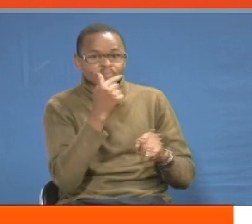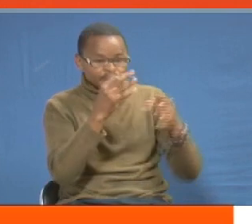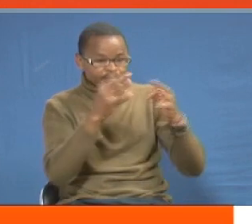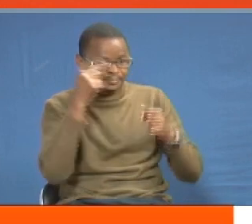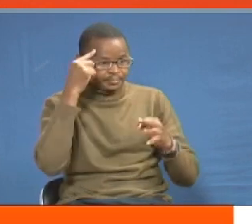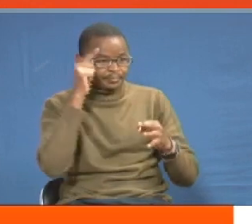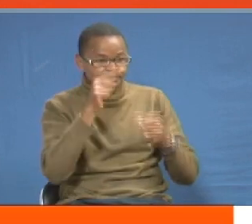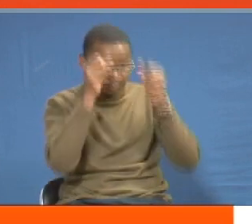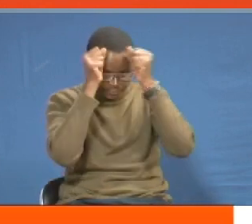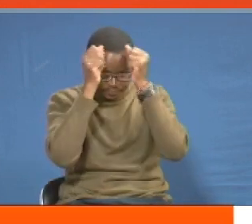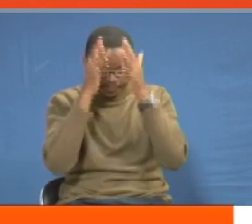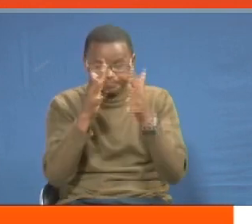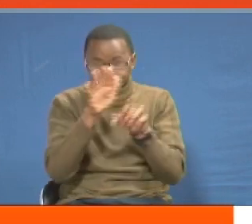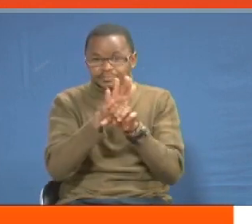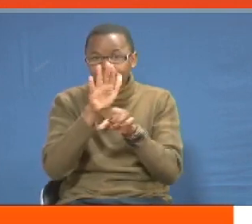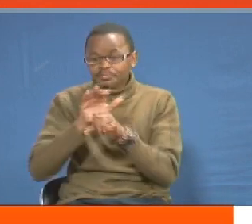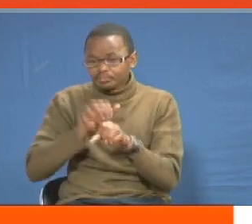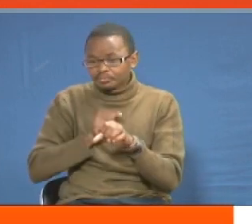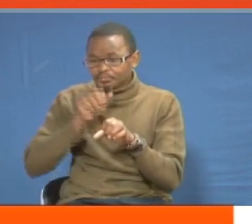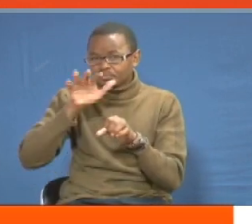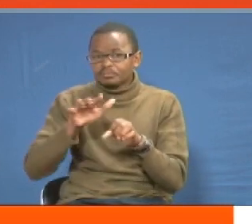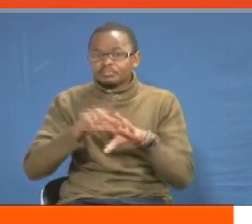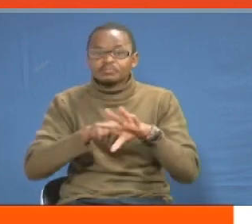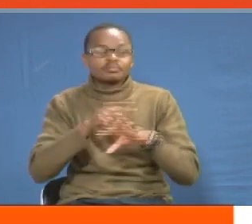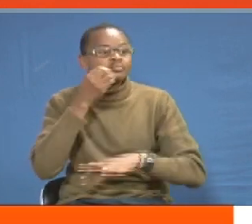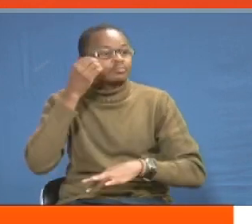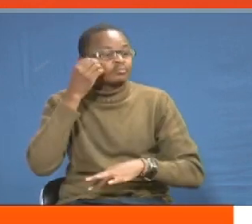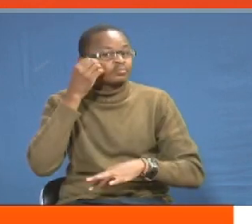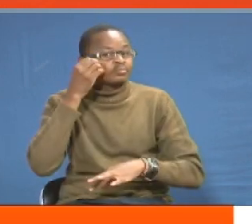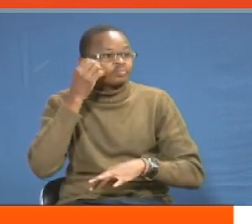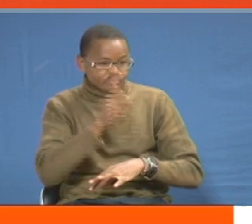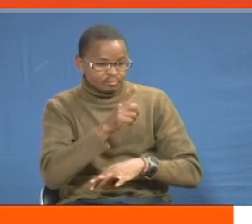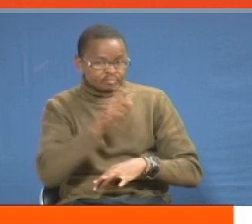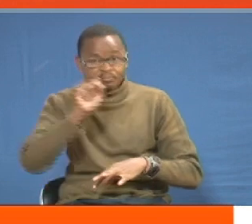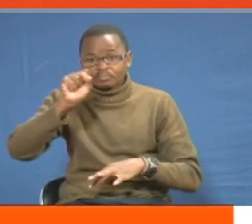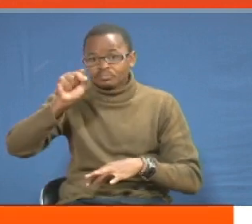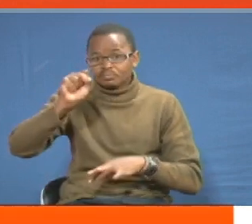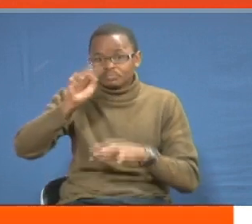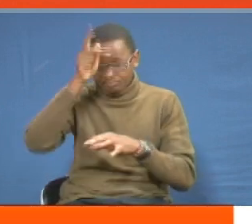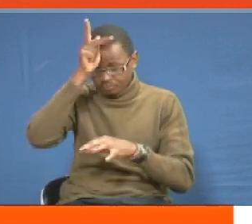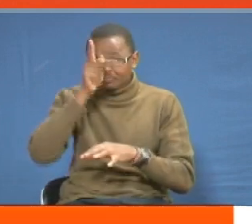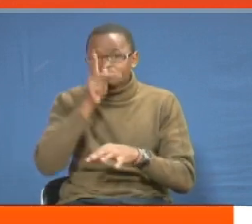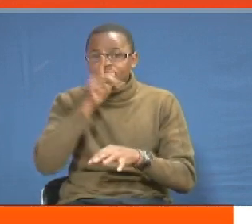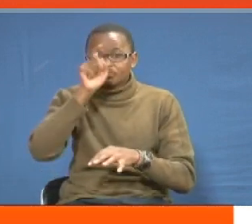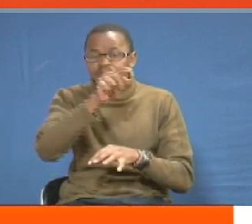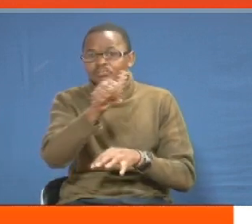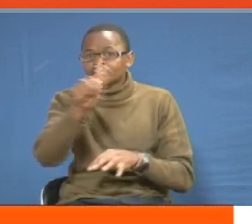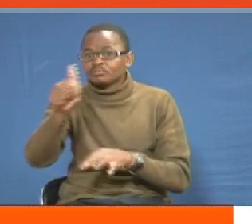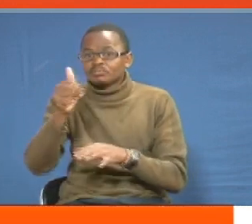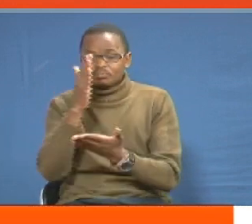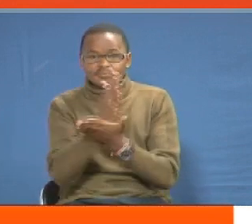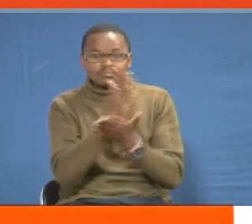Who accounts for the students, and more so the girls, when they are home? Yes, there is parental responsibility, but there has to be